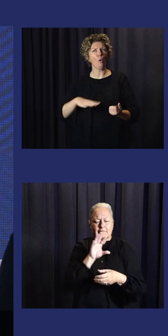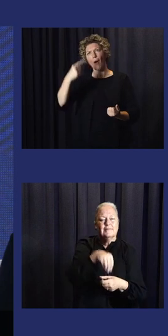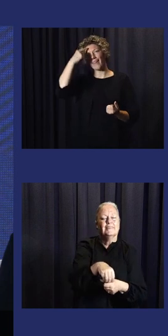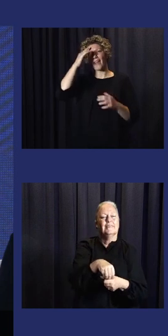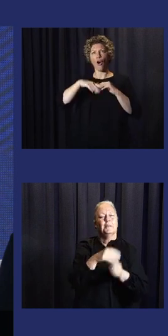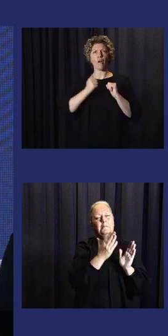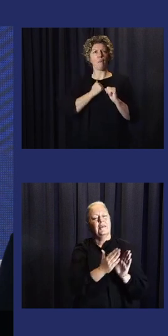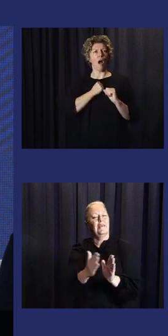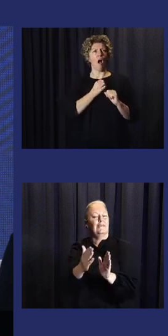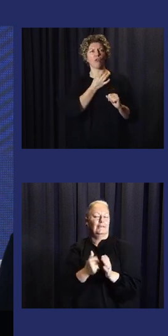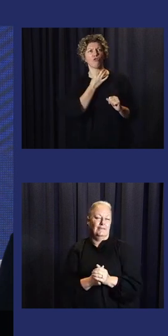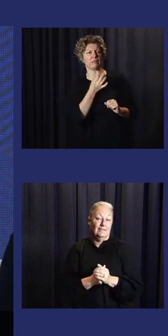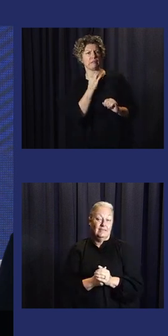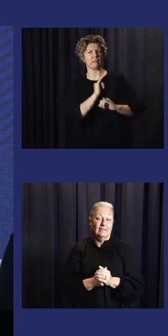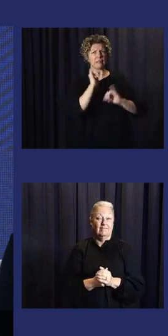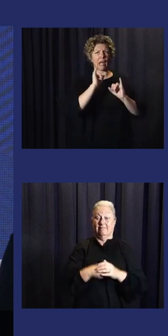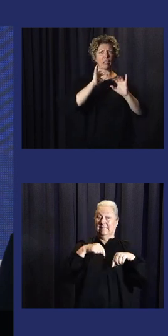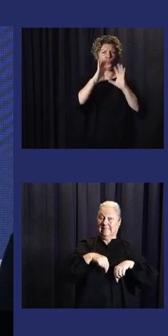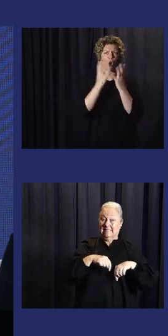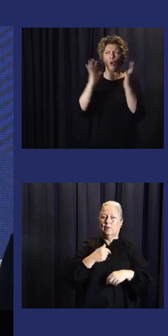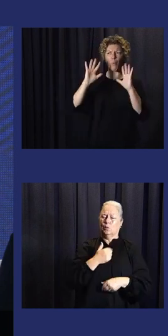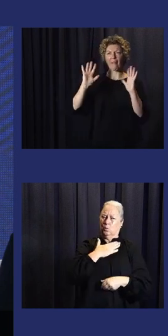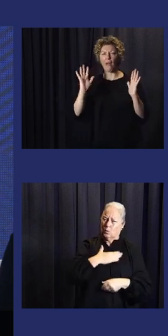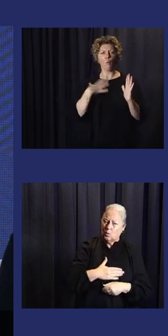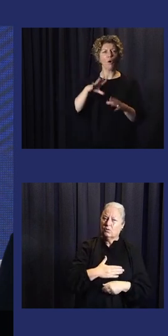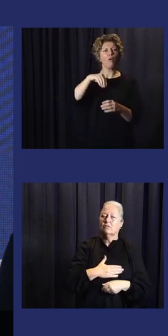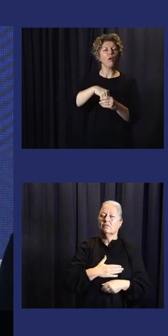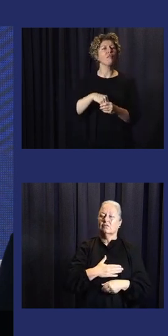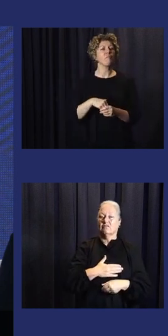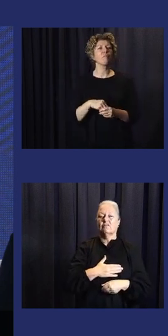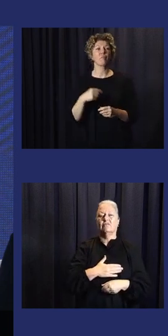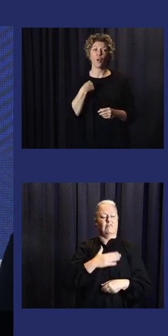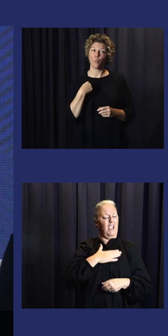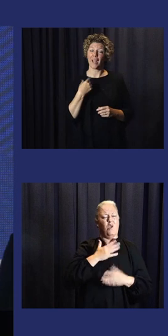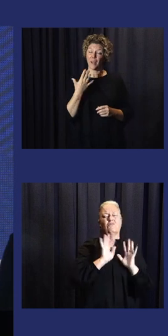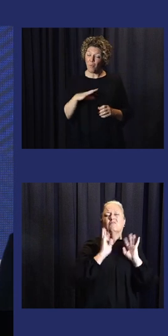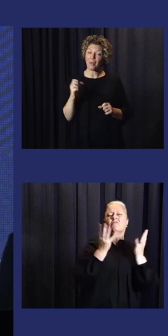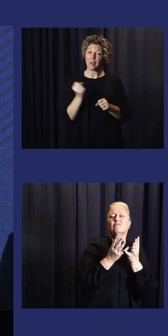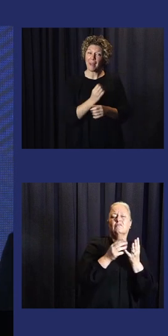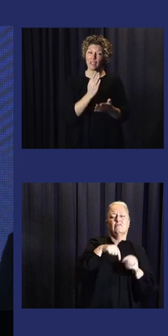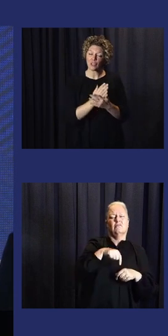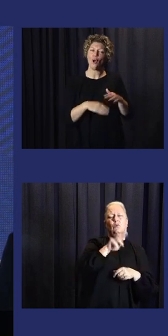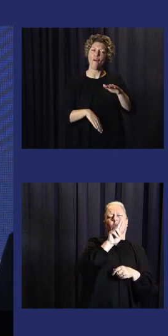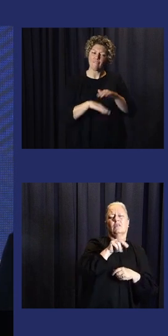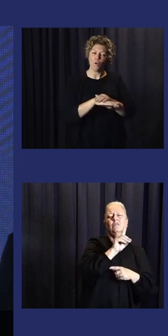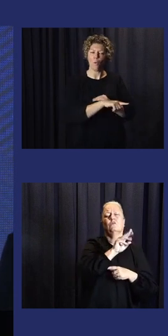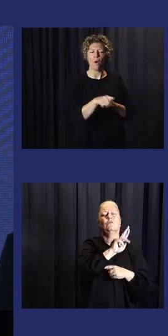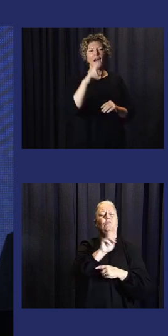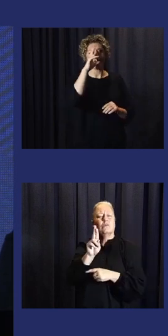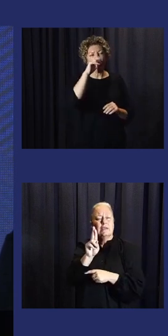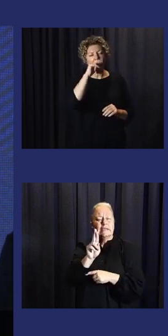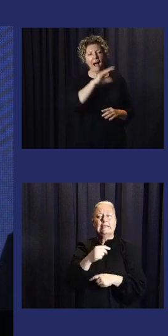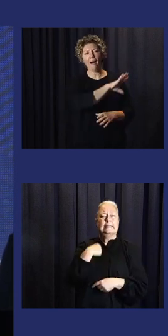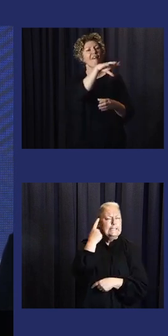other areas. We at UNDRR, we work hard to ensure that there is participation by children and